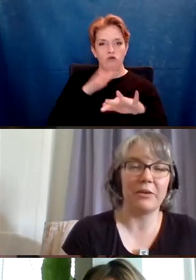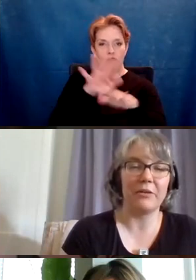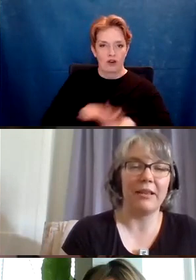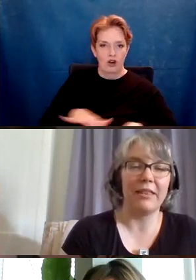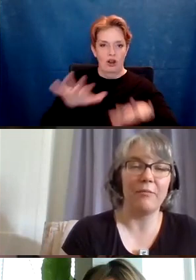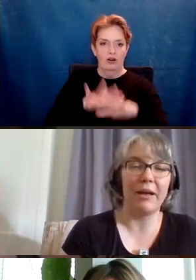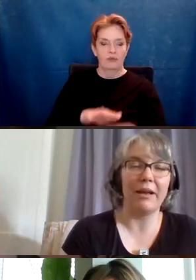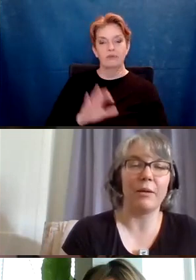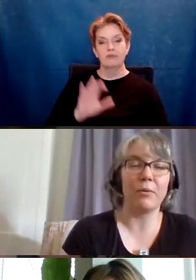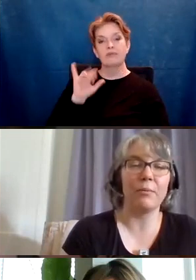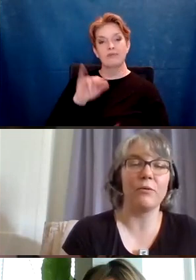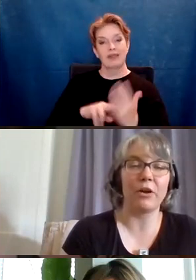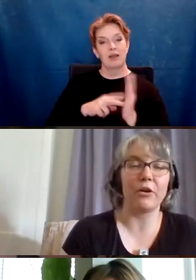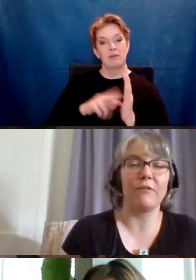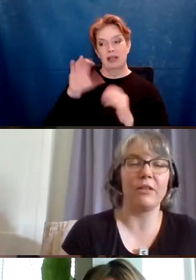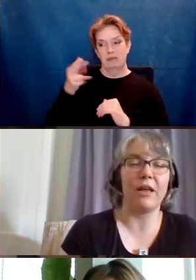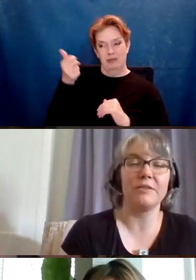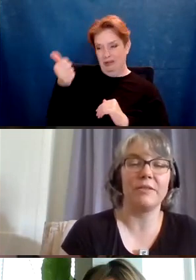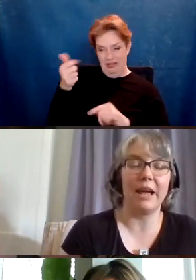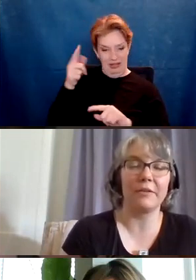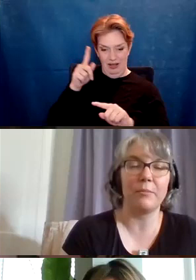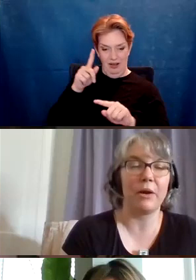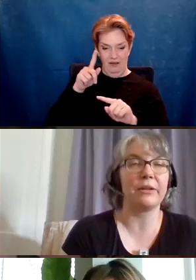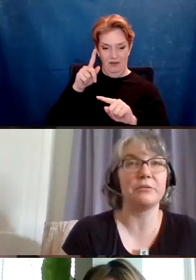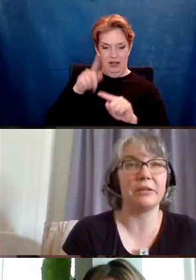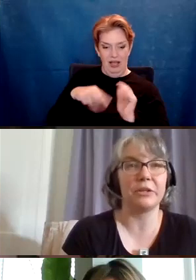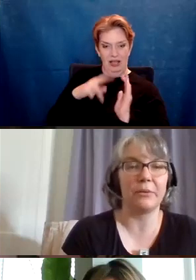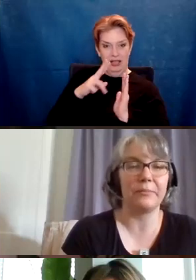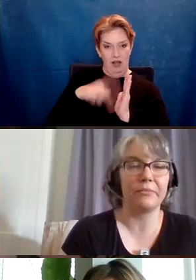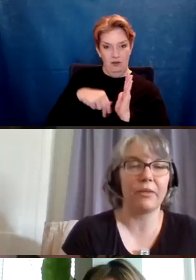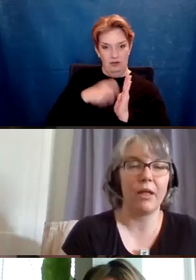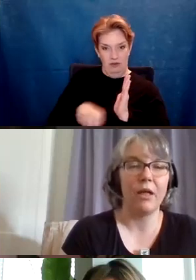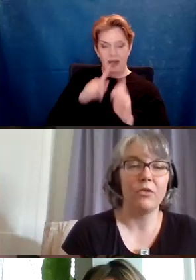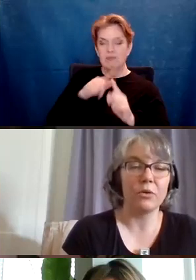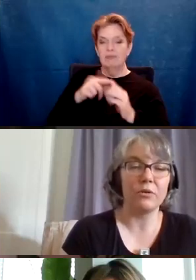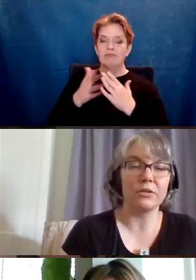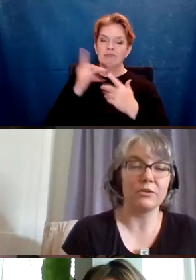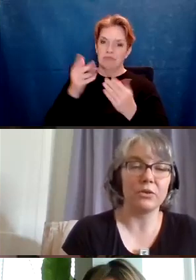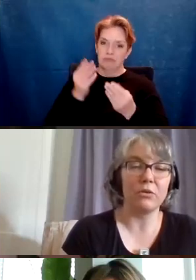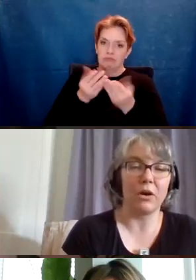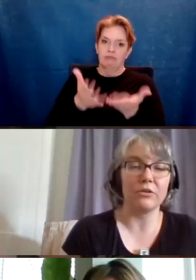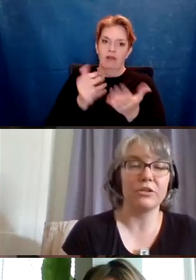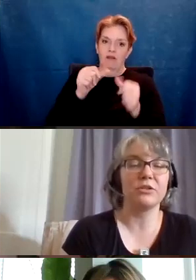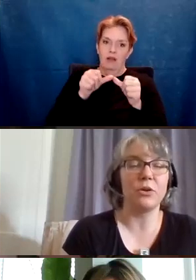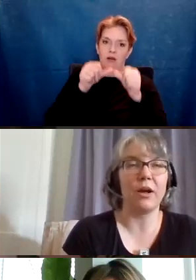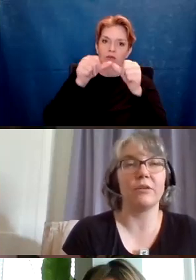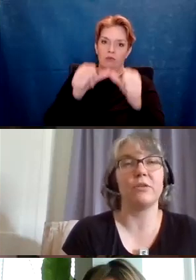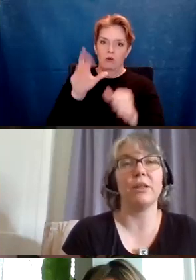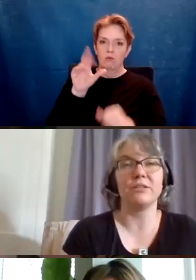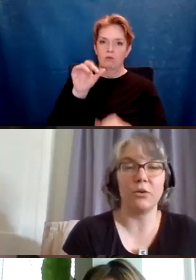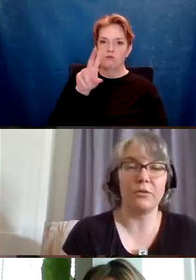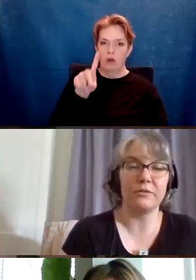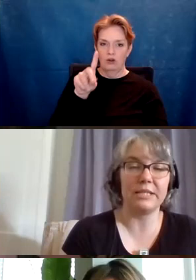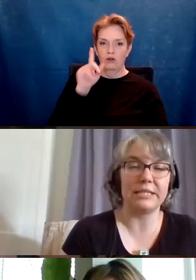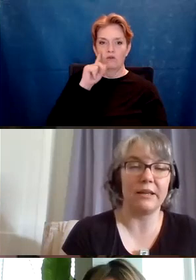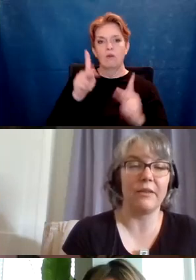being illiterate, left behind a permanent record of the lives of the African Americans who lived here. The murals are so large, so colorful, and